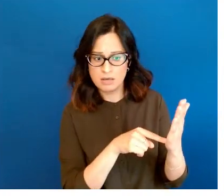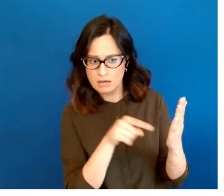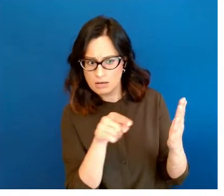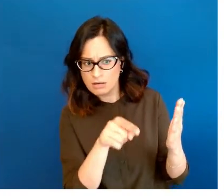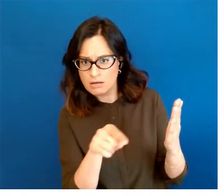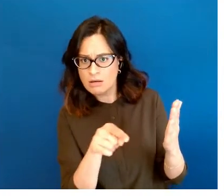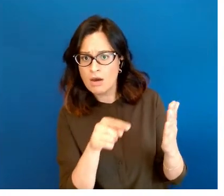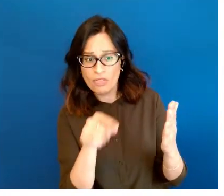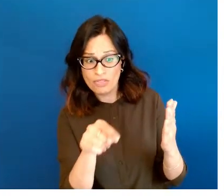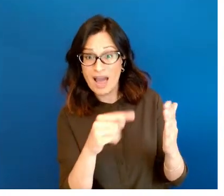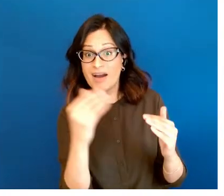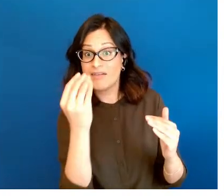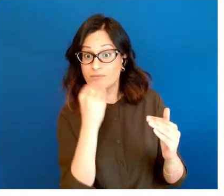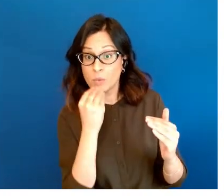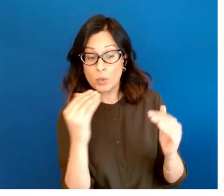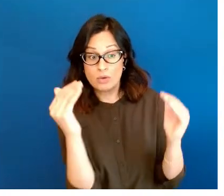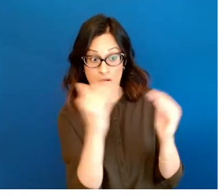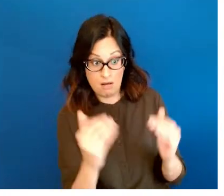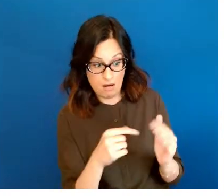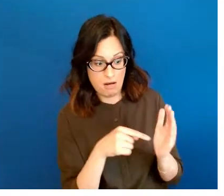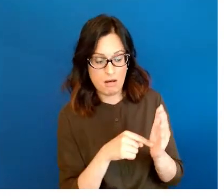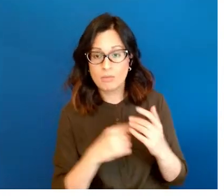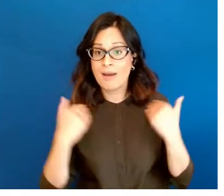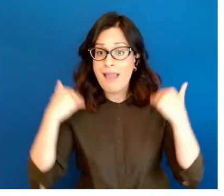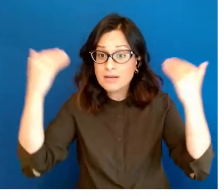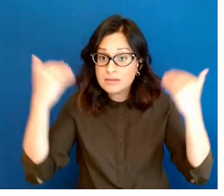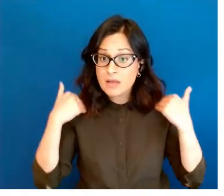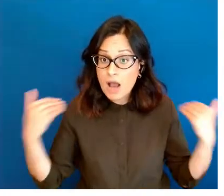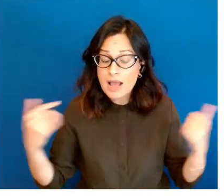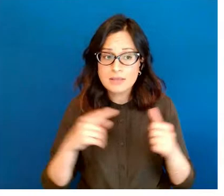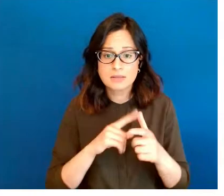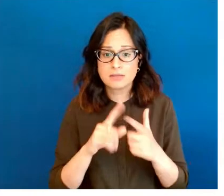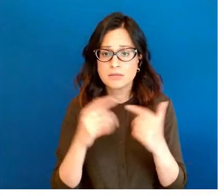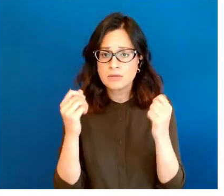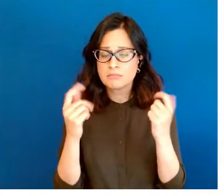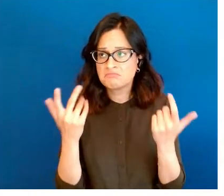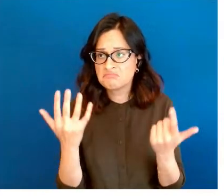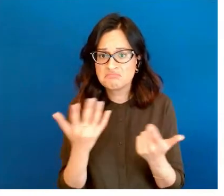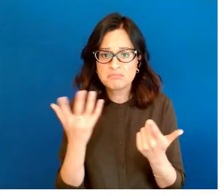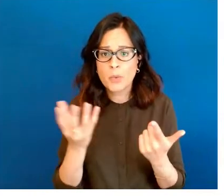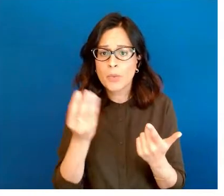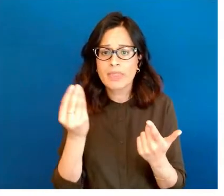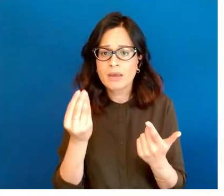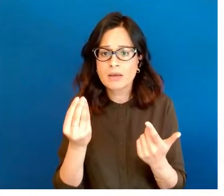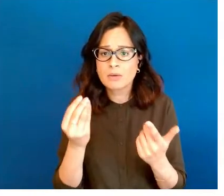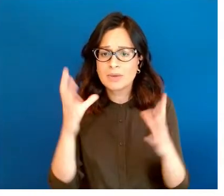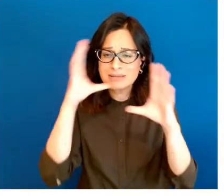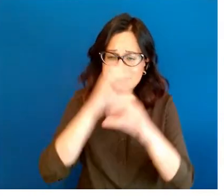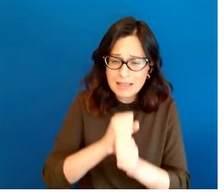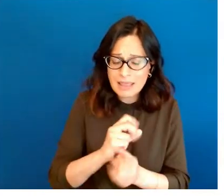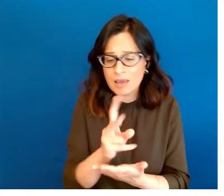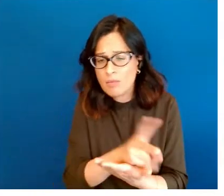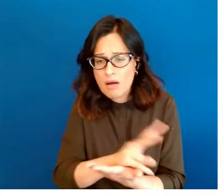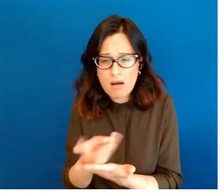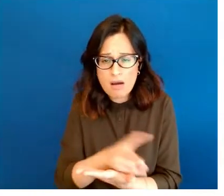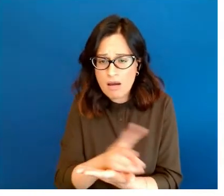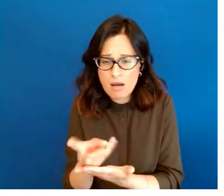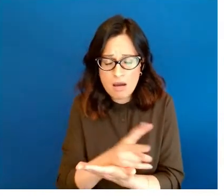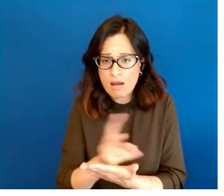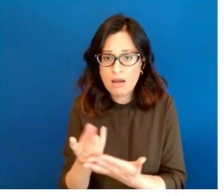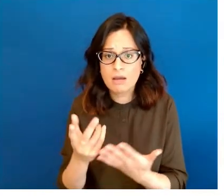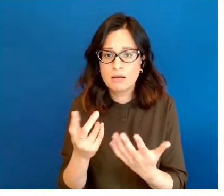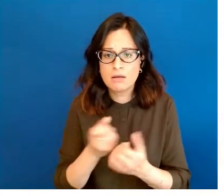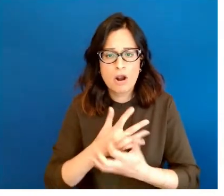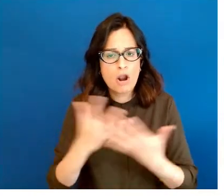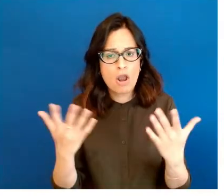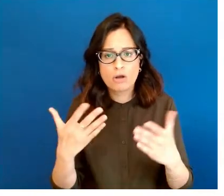trigger a reaction, and these would include exercise, along with sleep disturbance and other things, and lots of work going on in